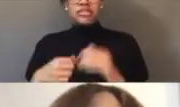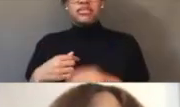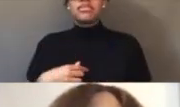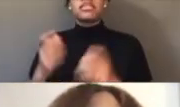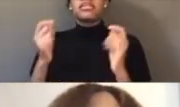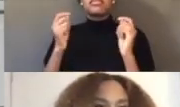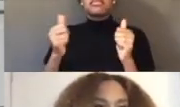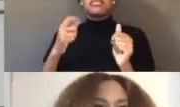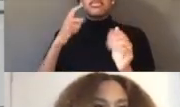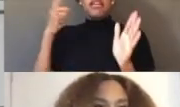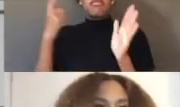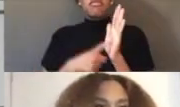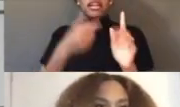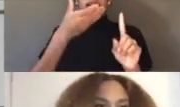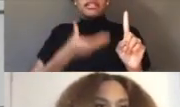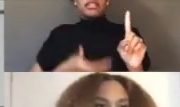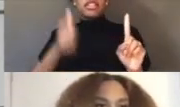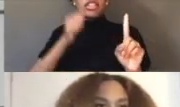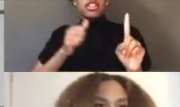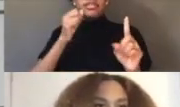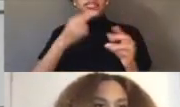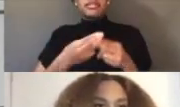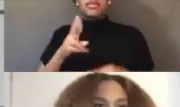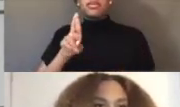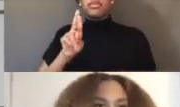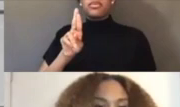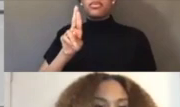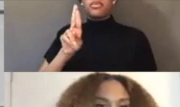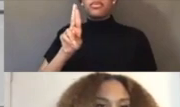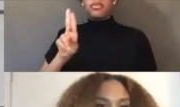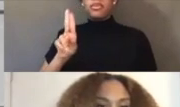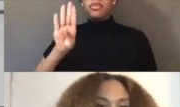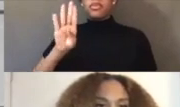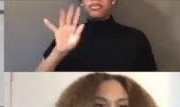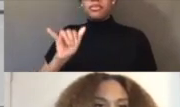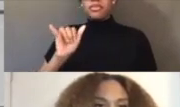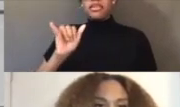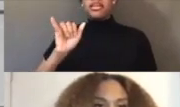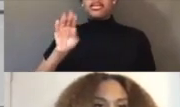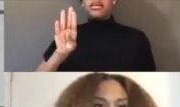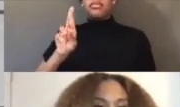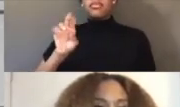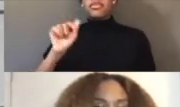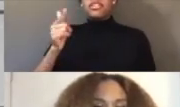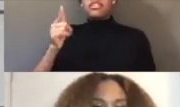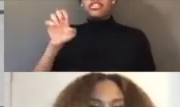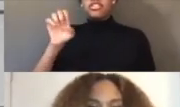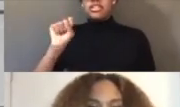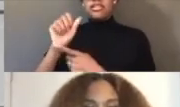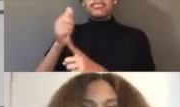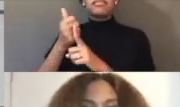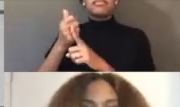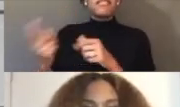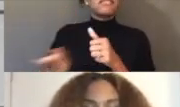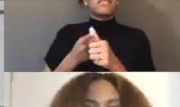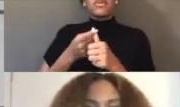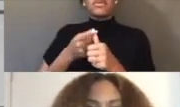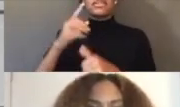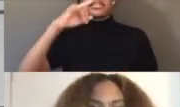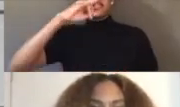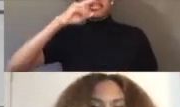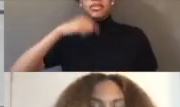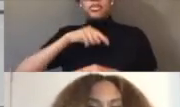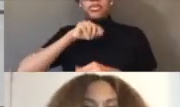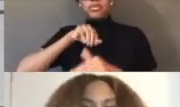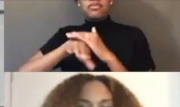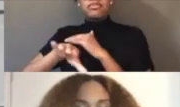the courageous girl who defied white racists and became the first to integrate an all-white elementary school. My 7-year-old son pulled a